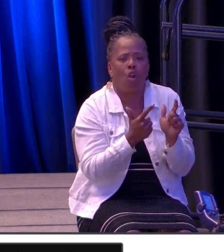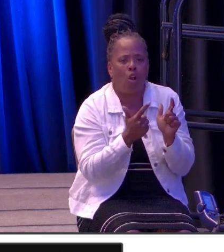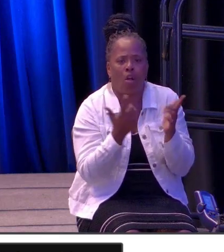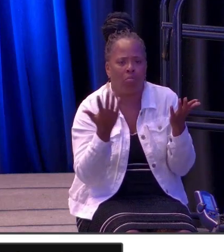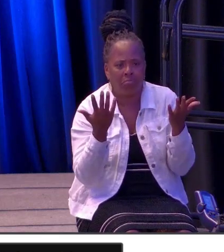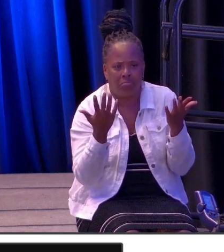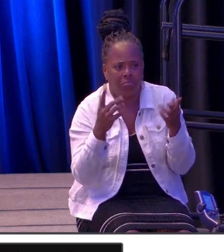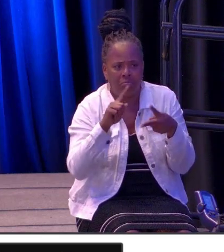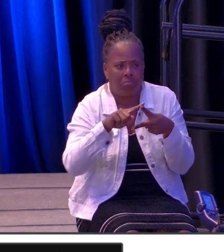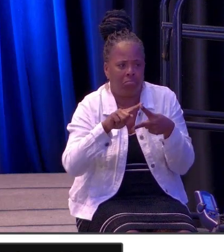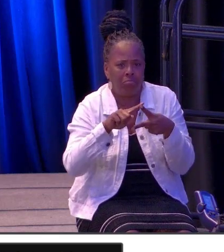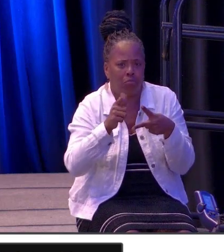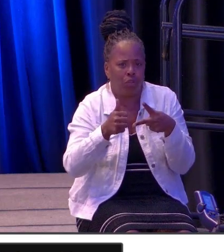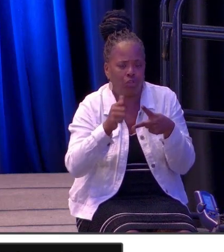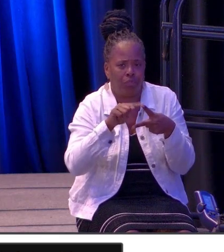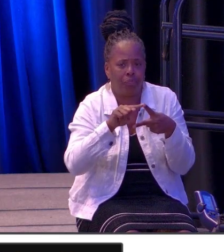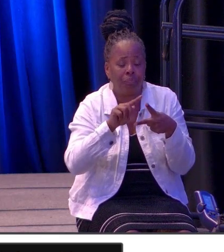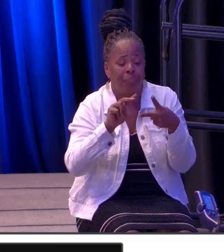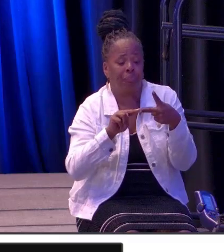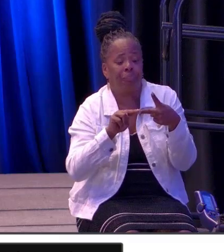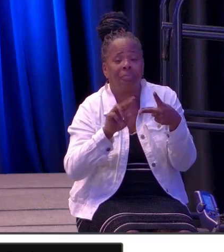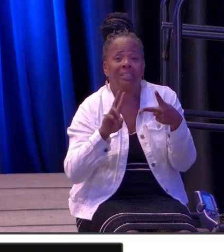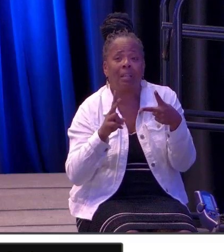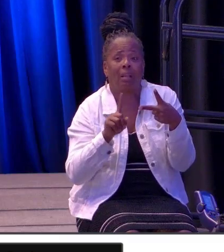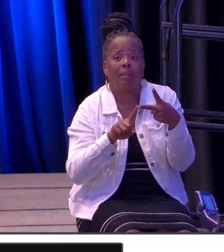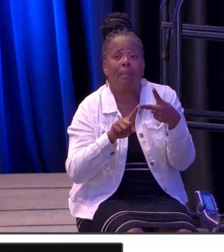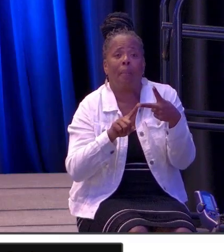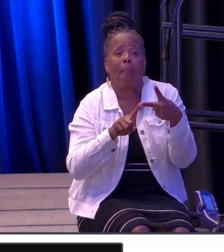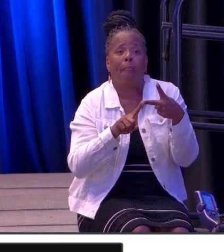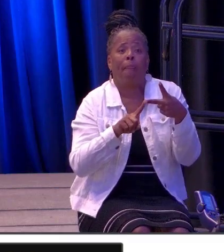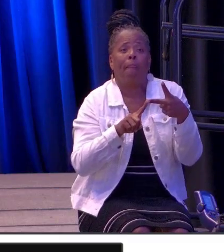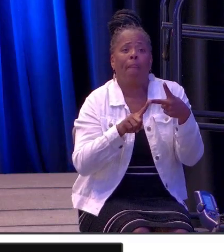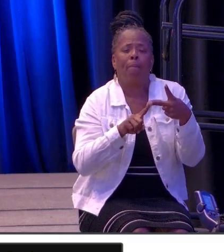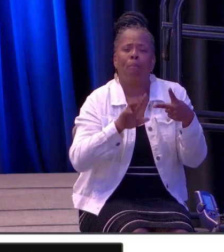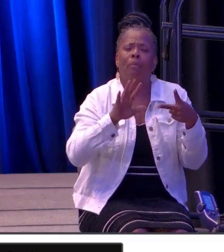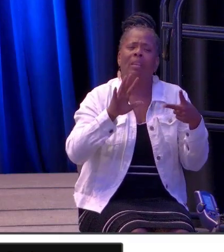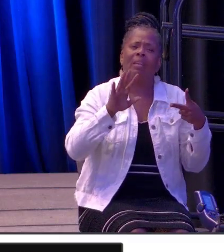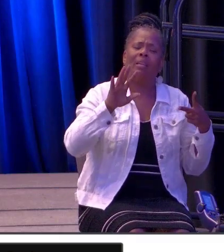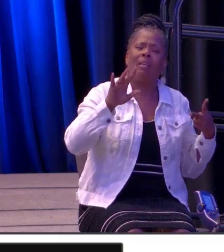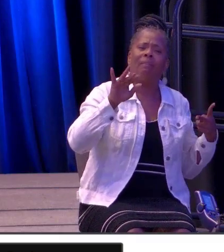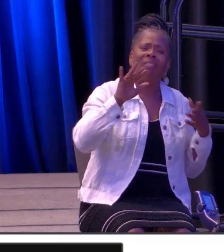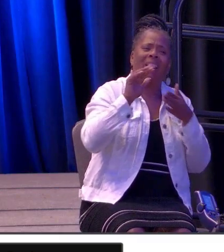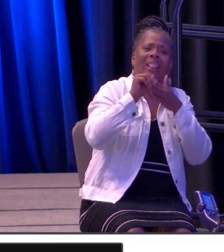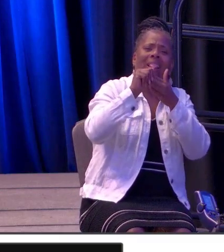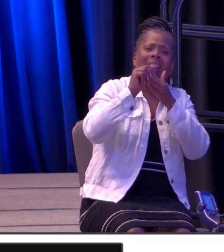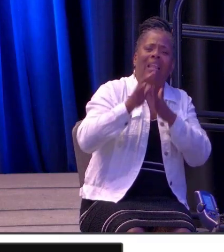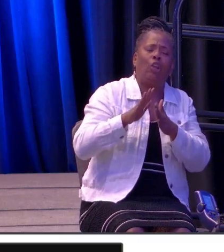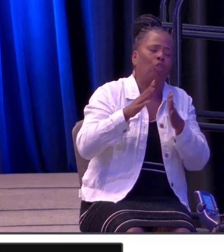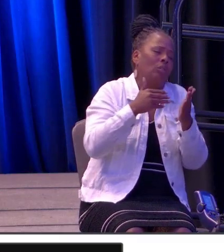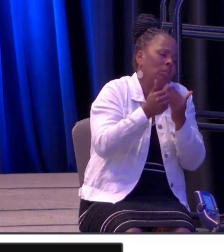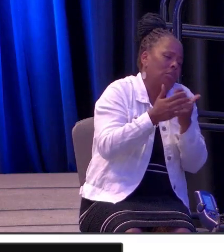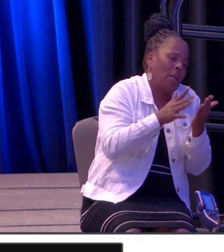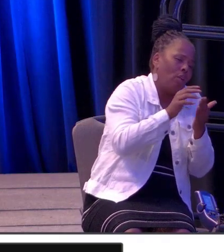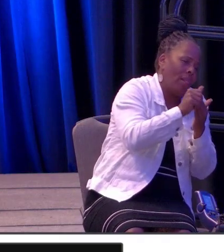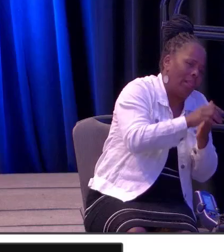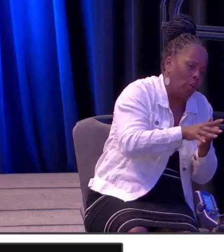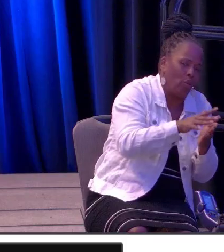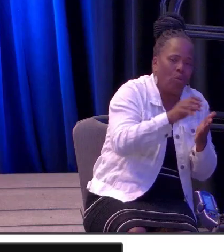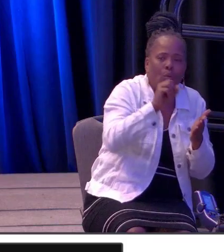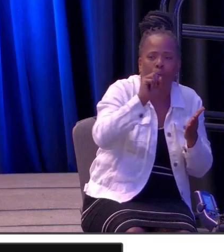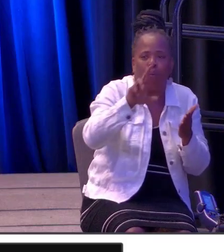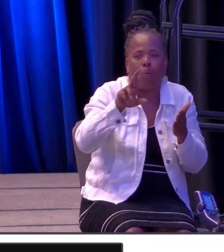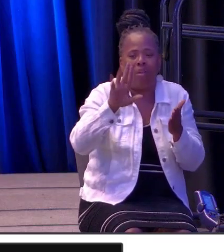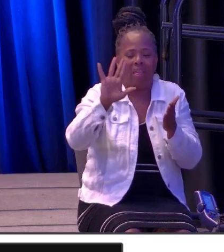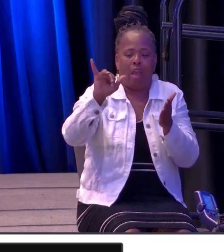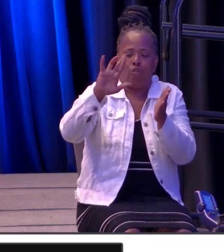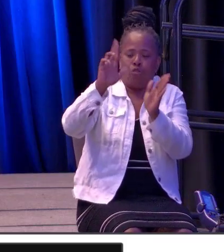engage with more folks? And then two, in a leadership role, whether you're the leader or not, because you still are a